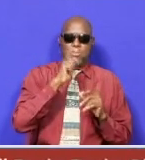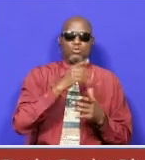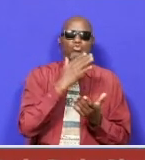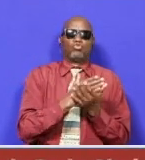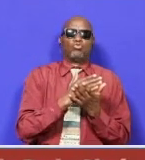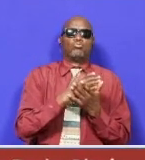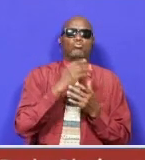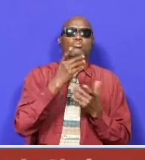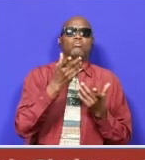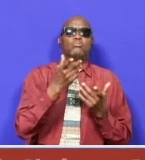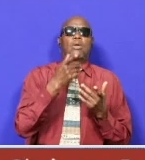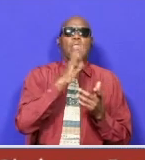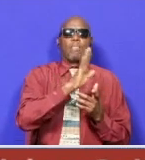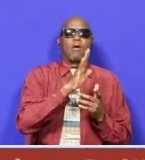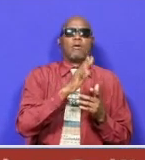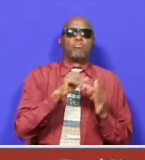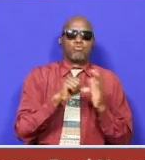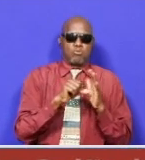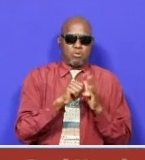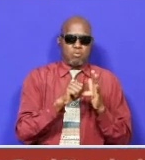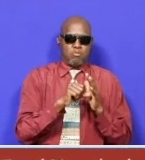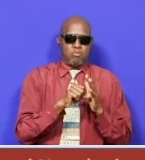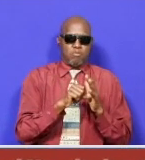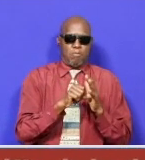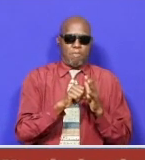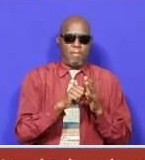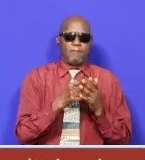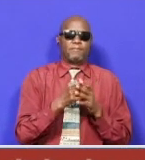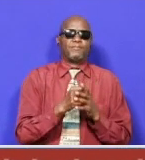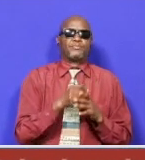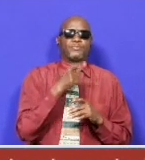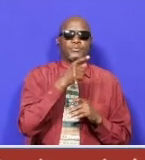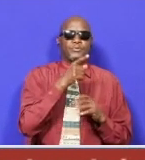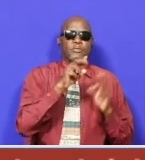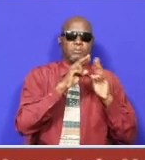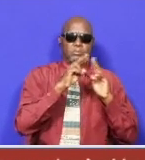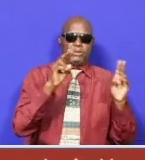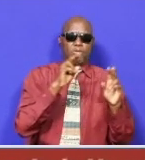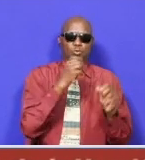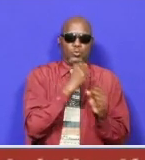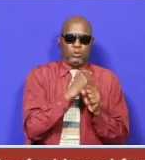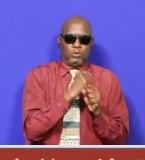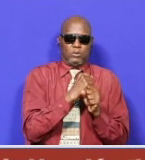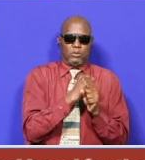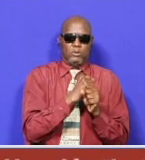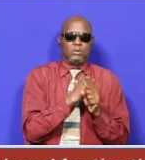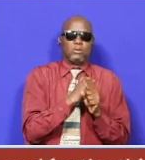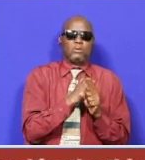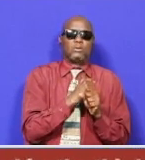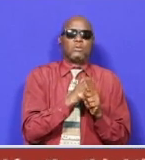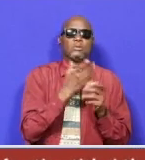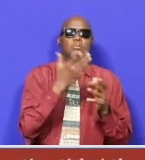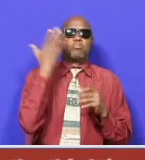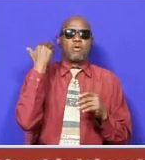national government, and allocate resources to the marginalized counties. Now, these peace efforts follow the recent killing of a national police reservist